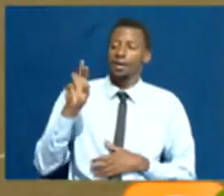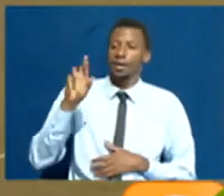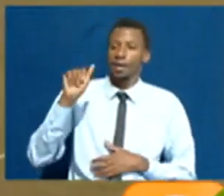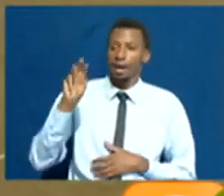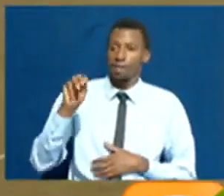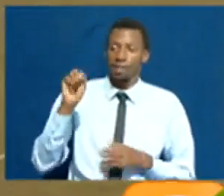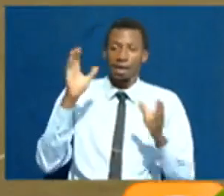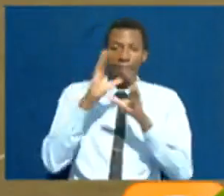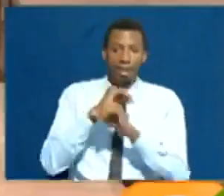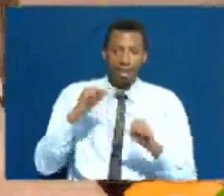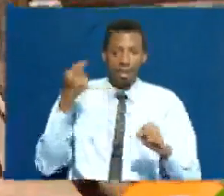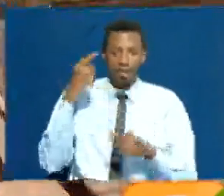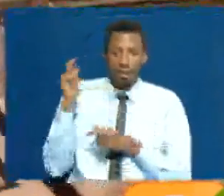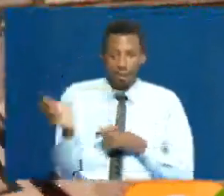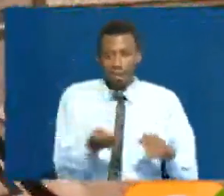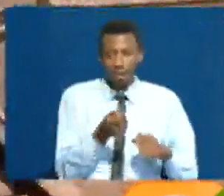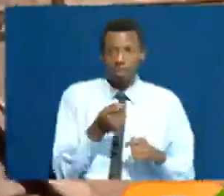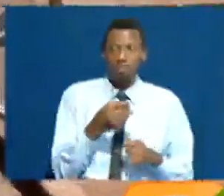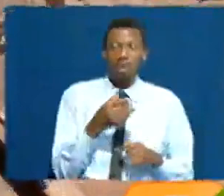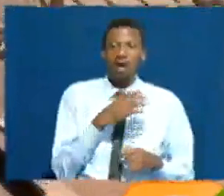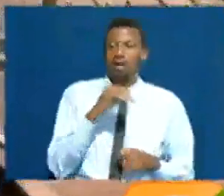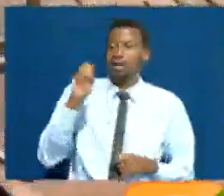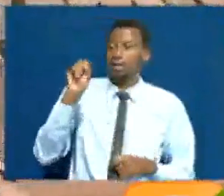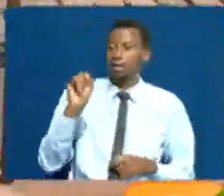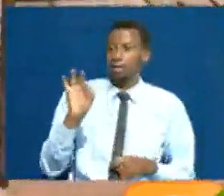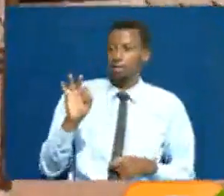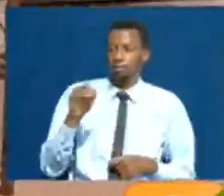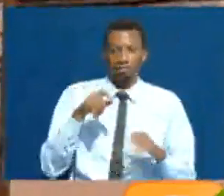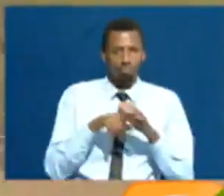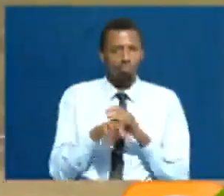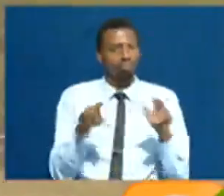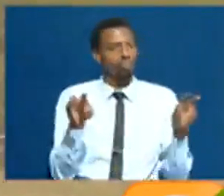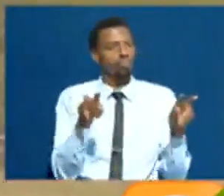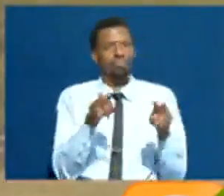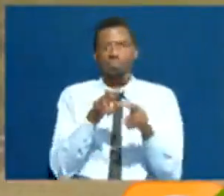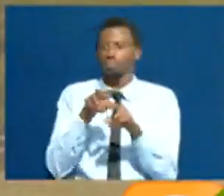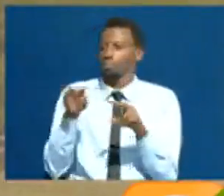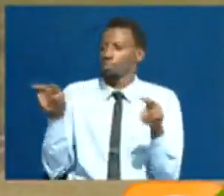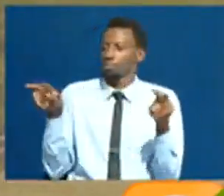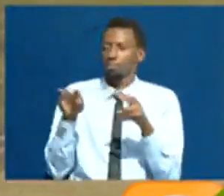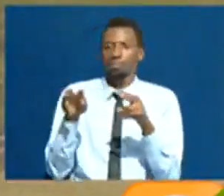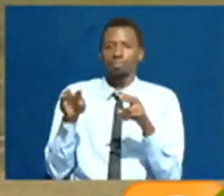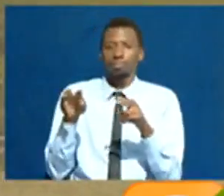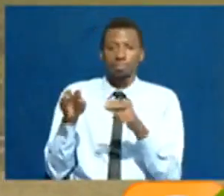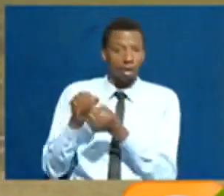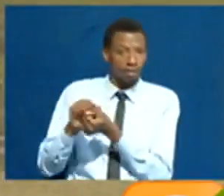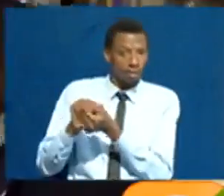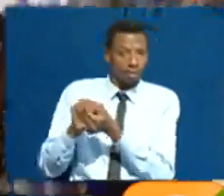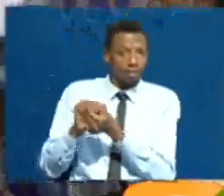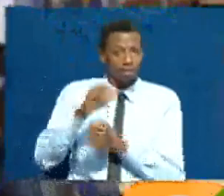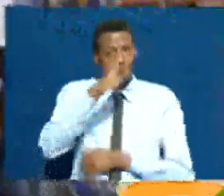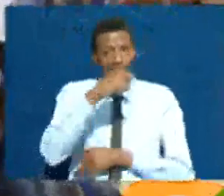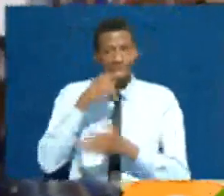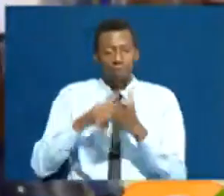Hockey Federation President Saif Ahmed toured the City Park Hockey Stadium on Friday afternoon and declared the surface dangerous